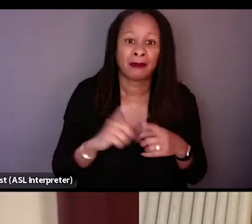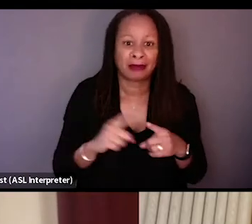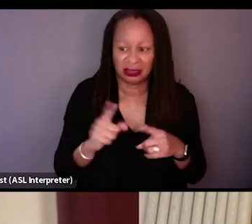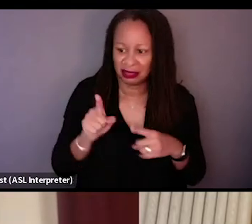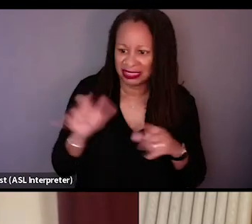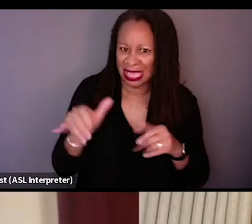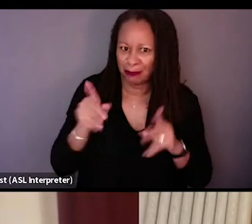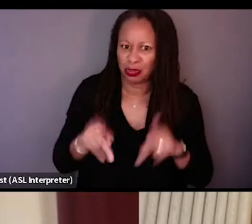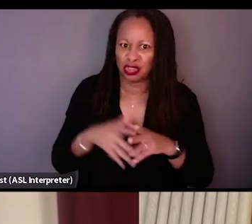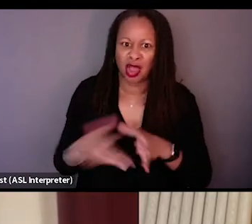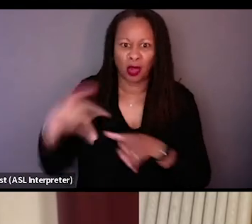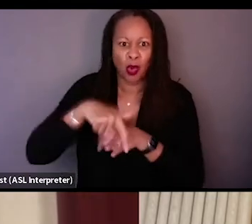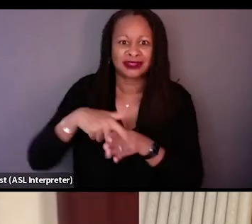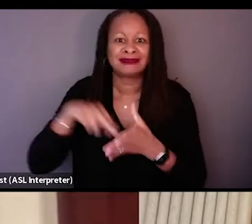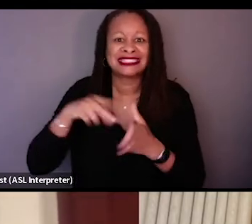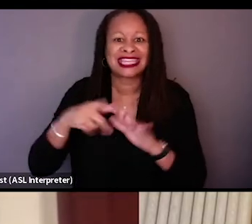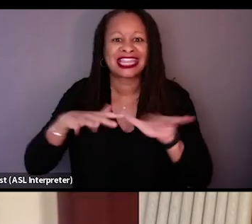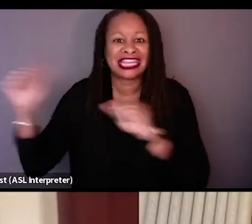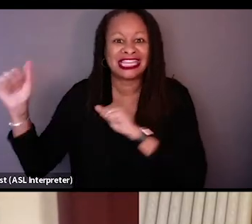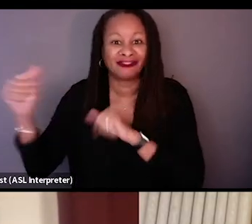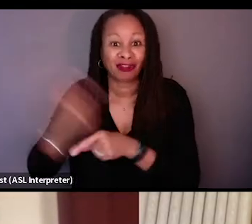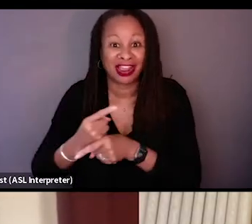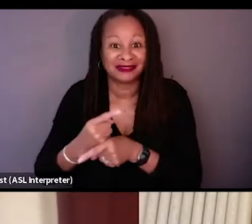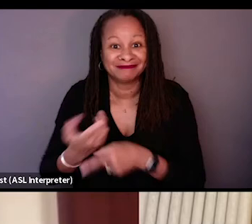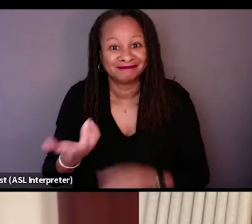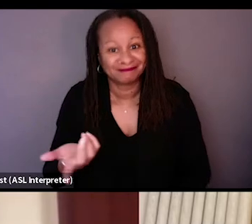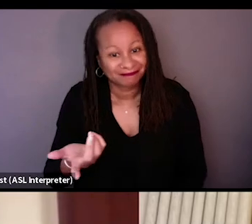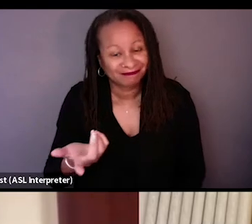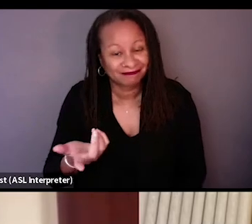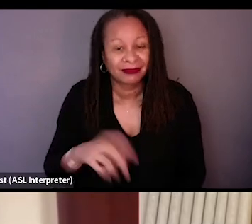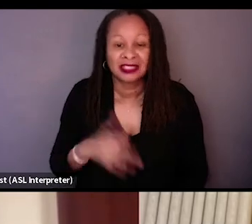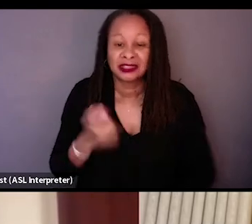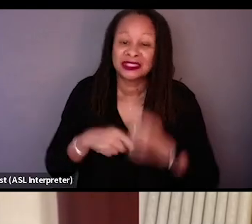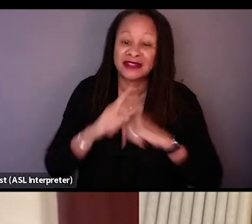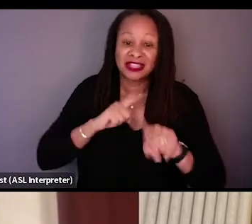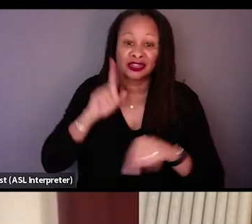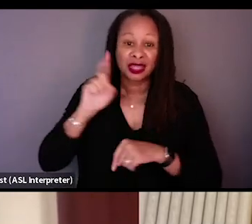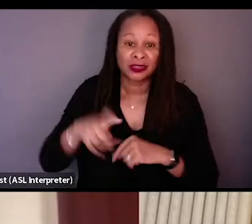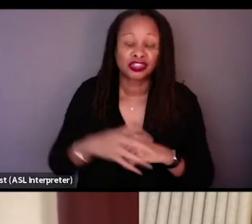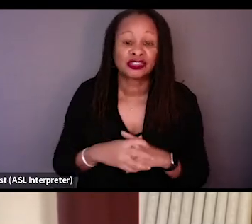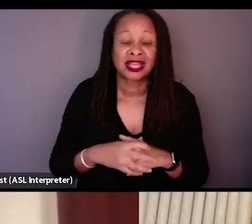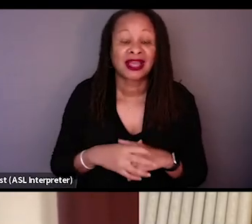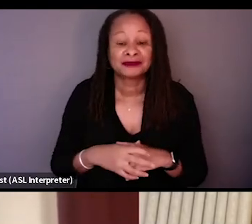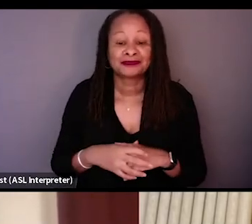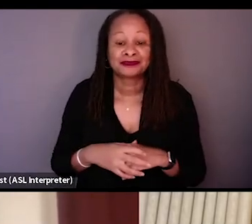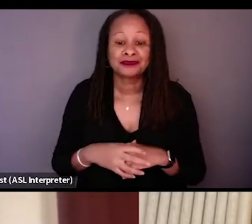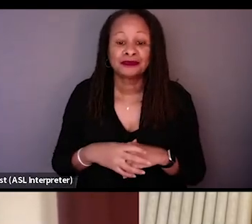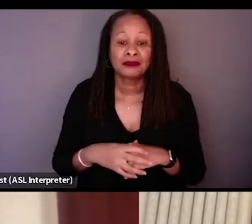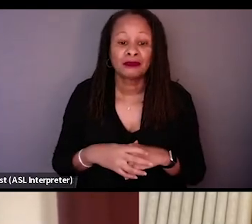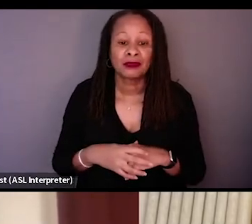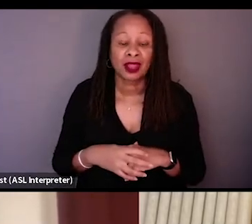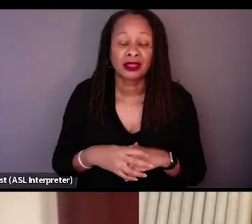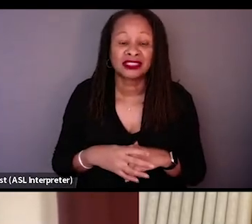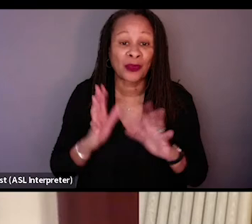wait, if they're on a horse, they could leave. So rather than answer that question wasn't even posited.